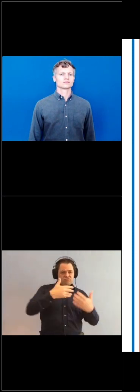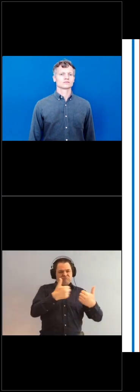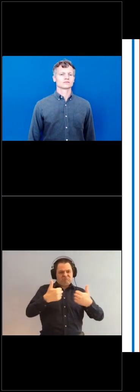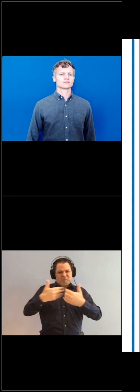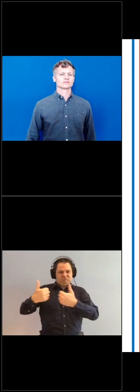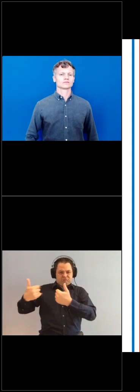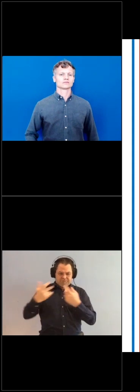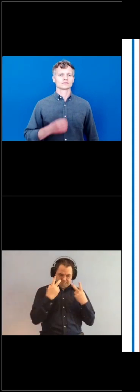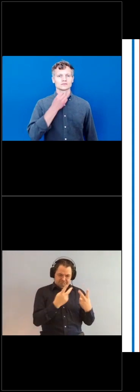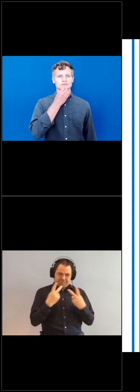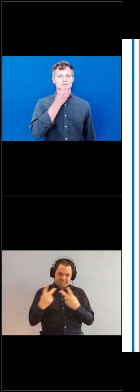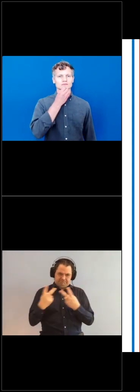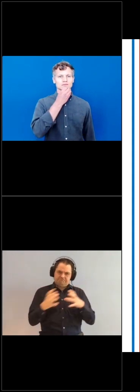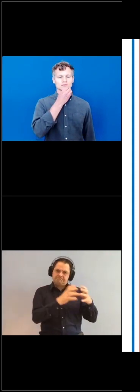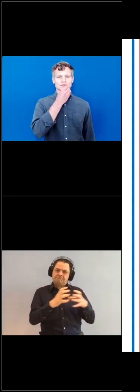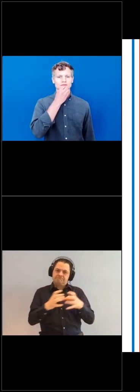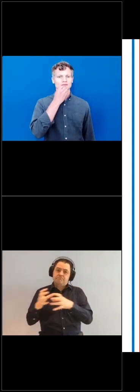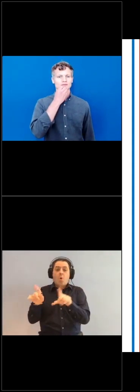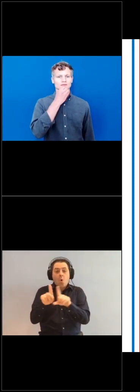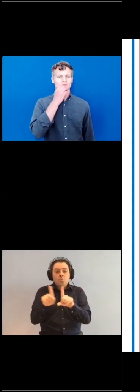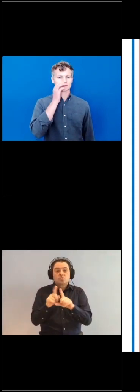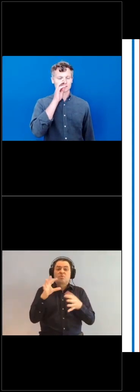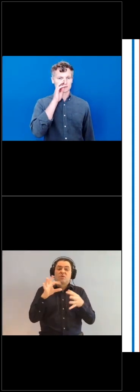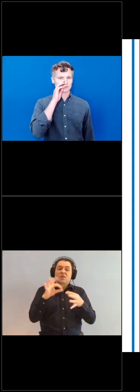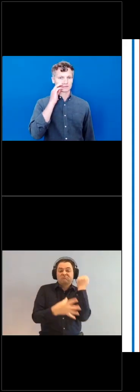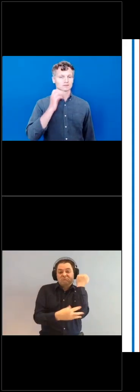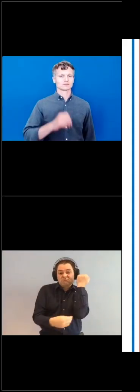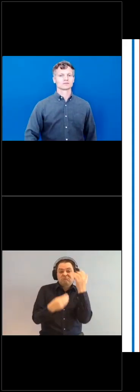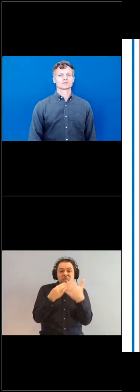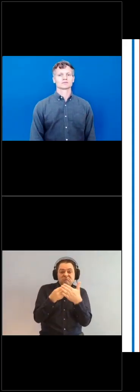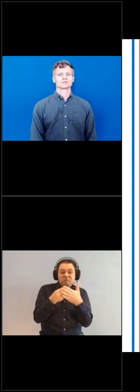the impact to socioeconomic and education as well.